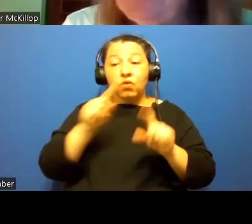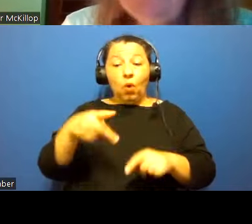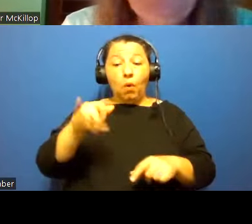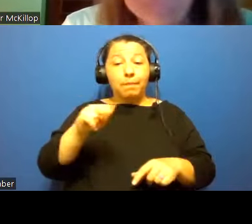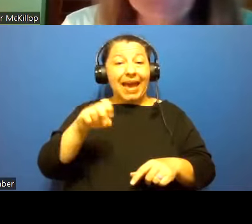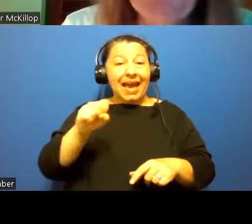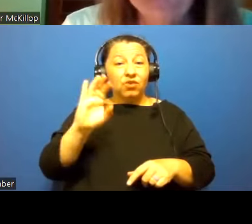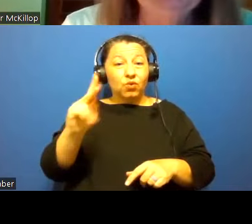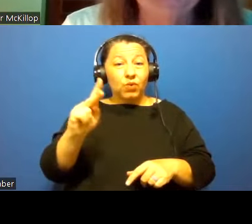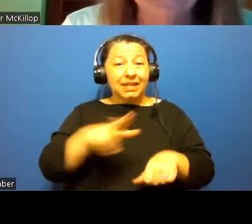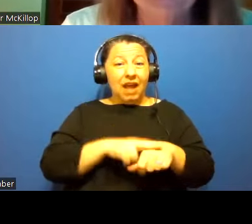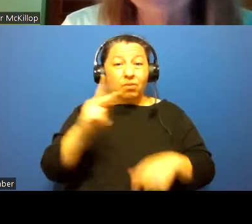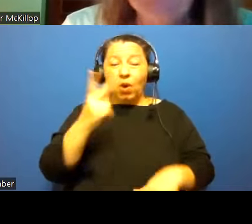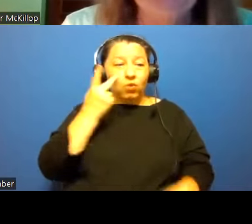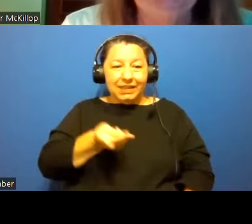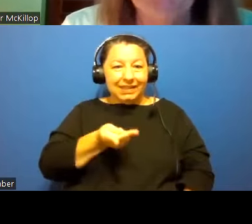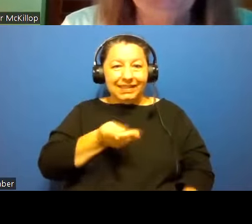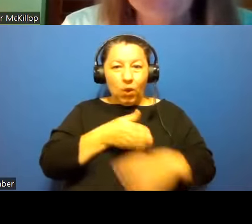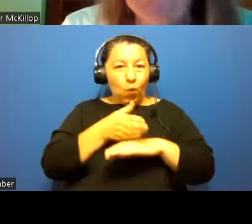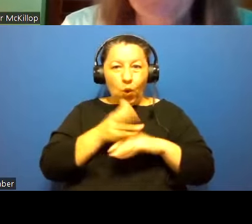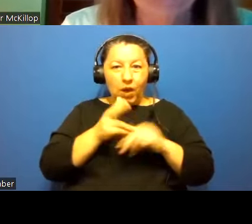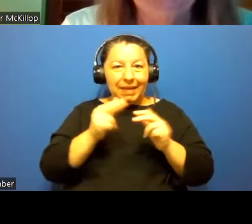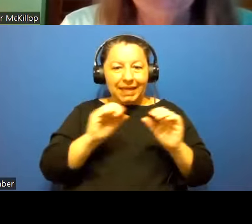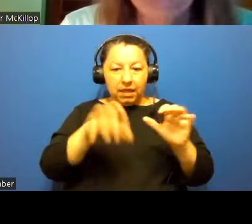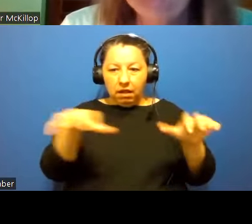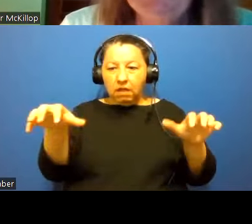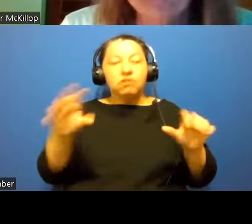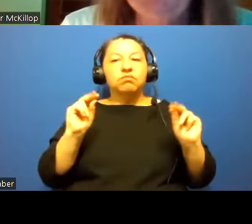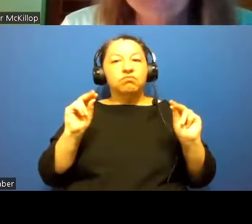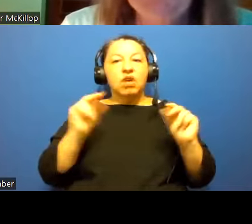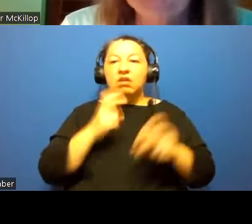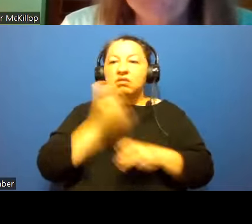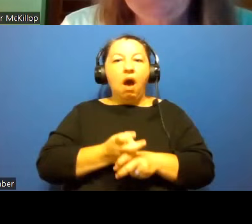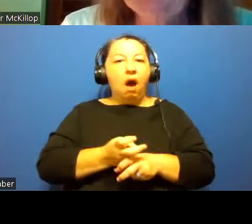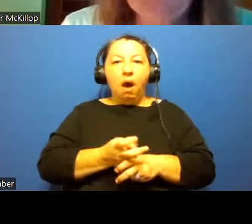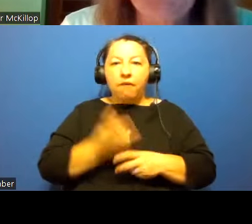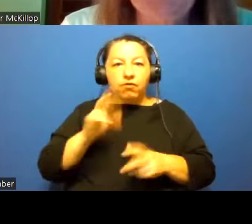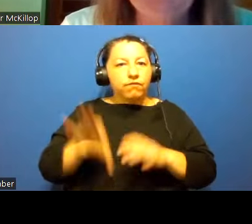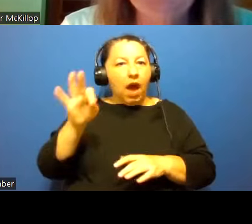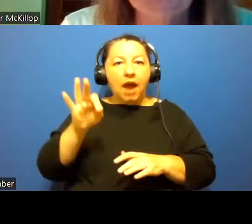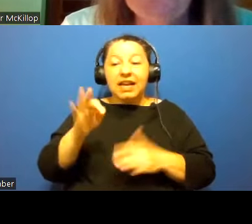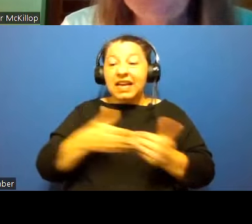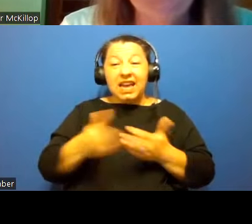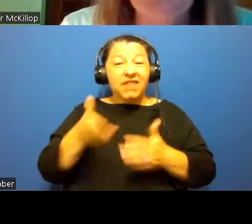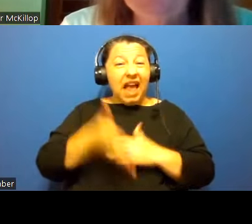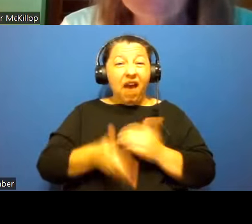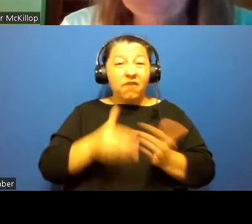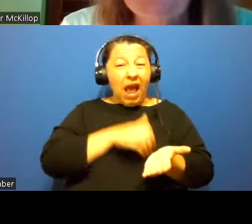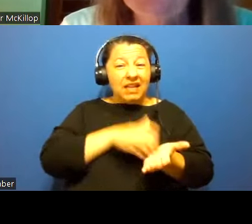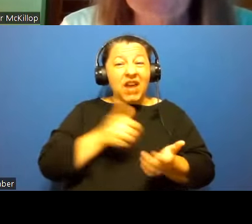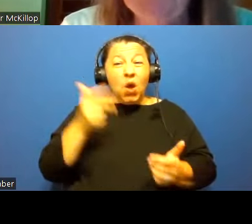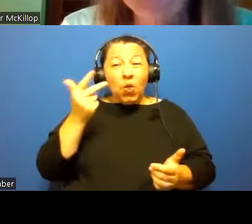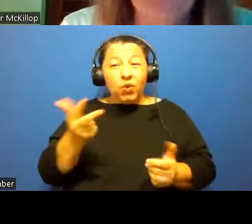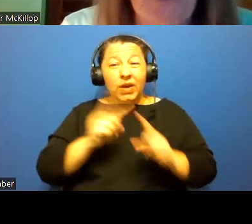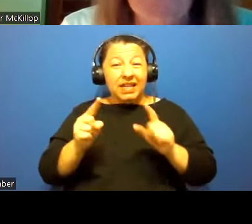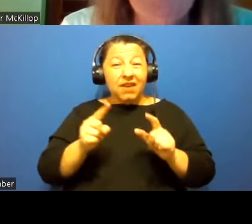not going to see the wooden buildings. They're very difficult to find. Even after I we excavated 3 underwater sites,